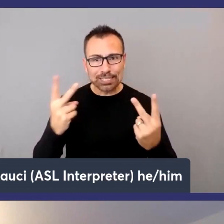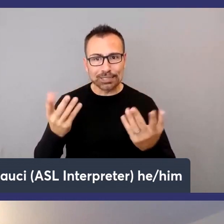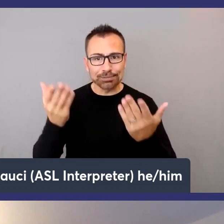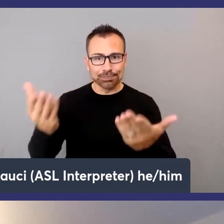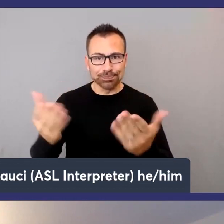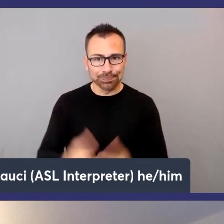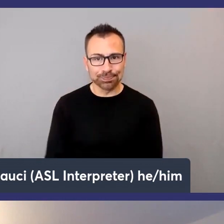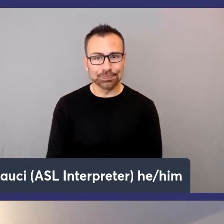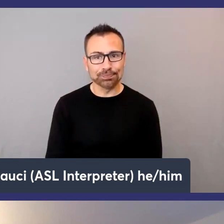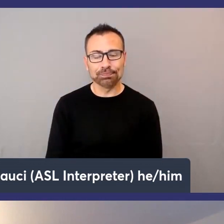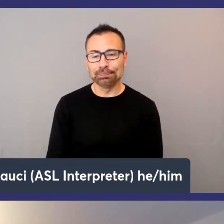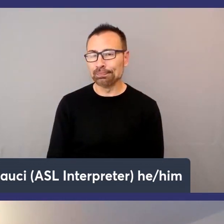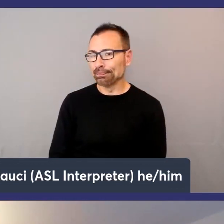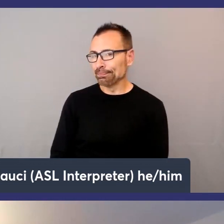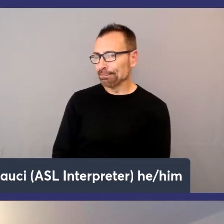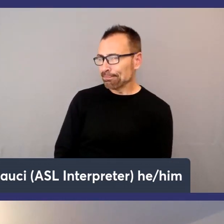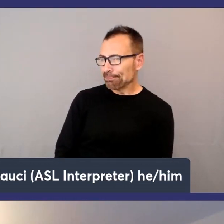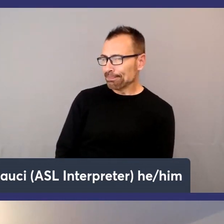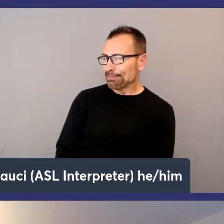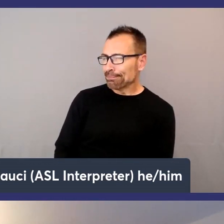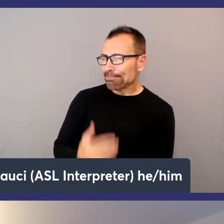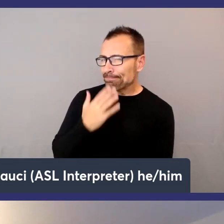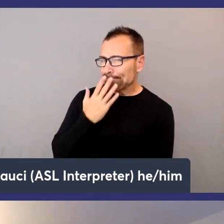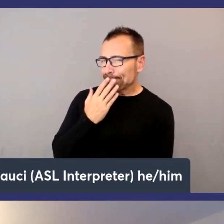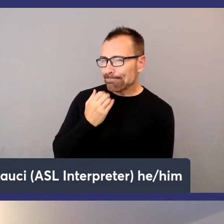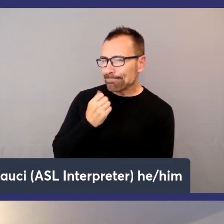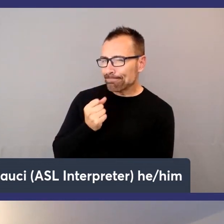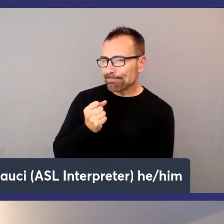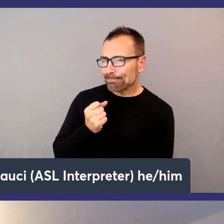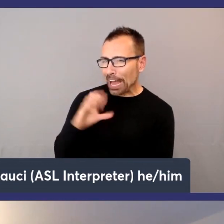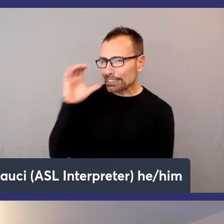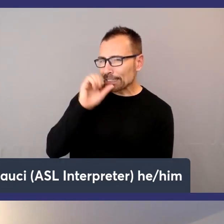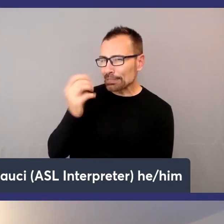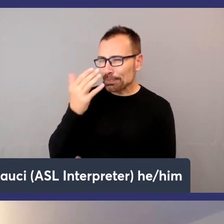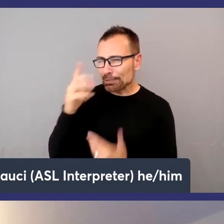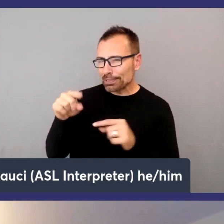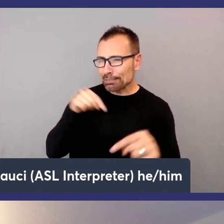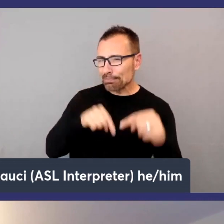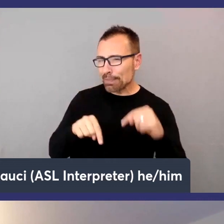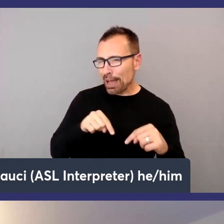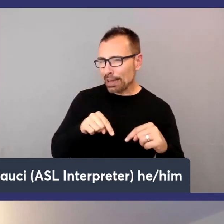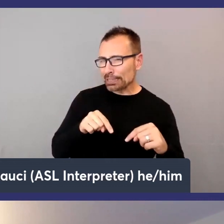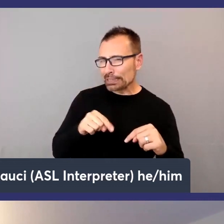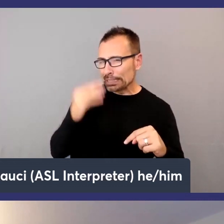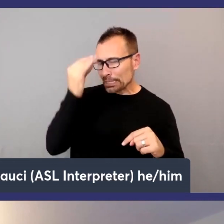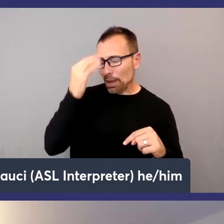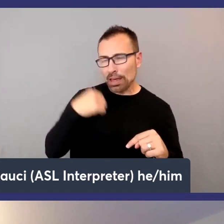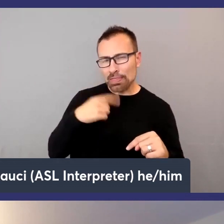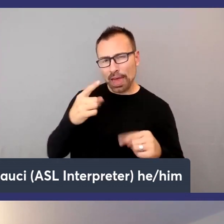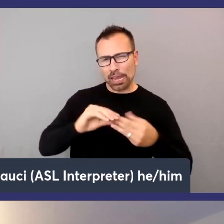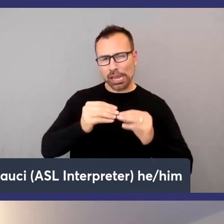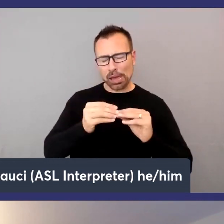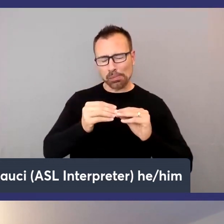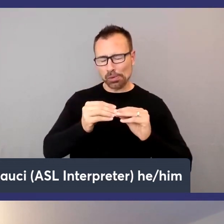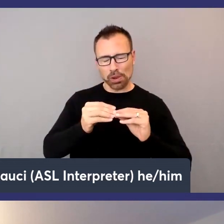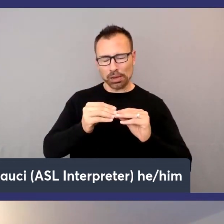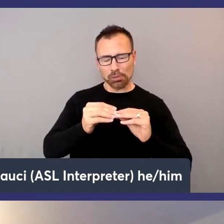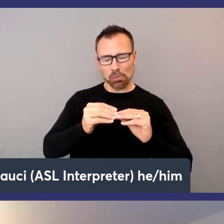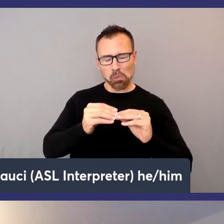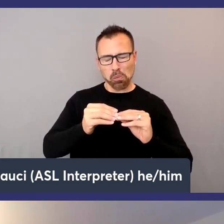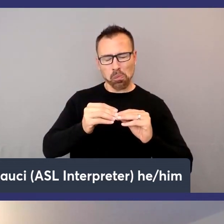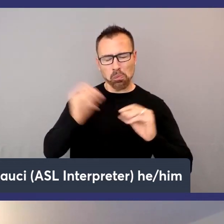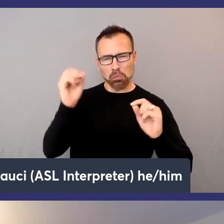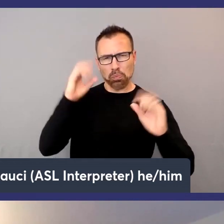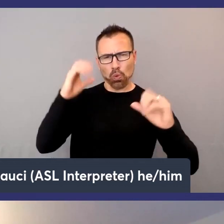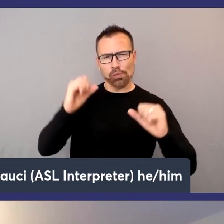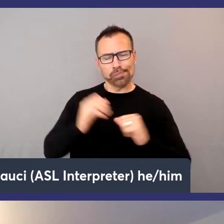So I guess maybe we should take a step back and think about. I mean, that number was a surprise to me, but now that you've said it, it kind of, I guess, makes sense. But